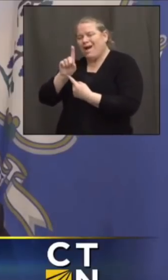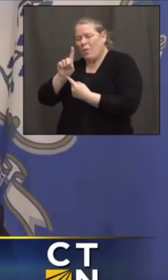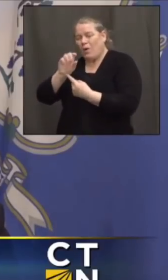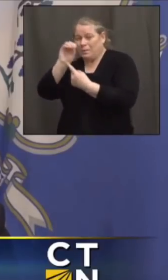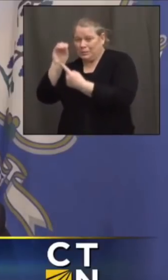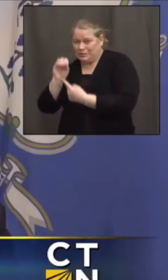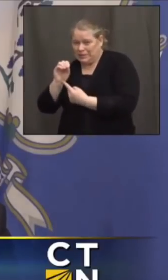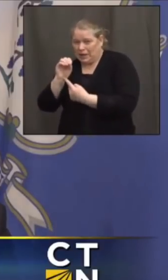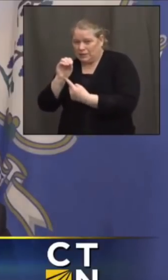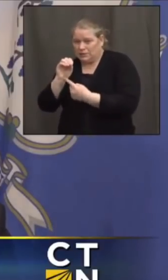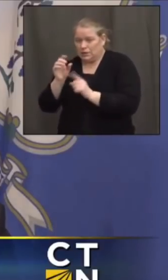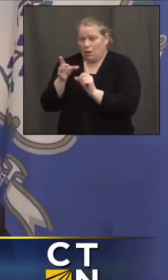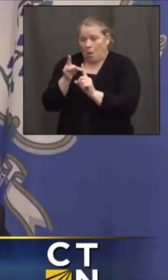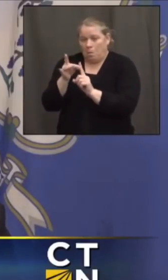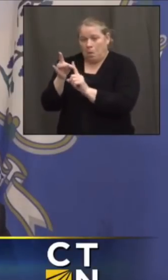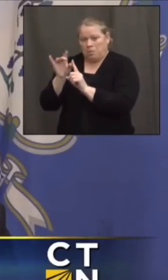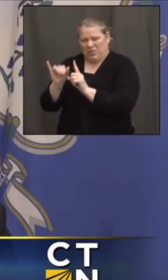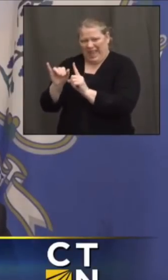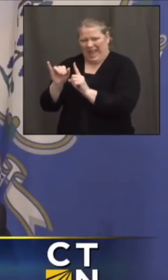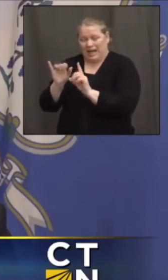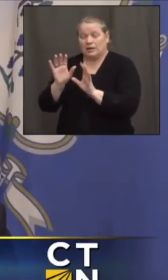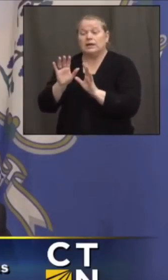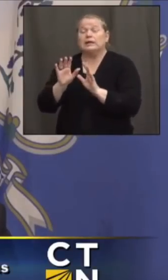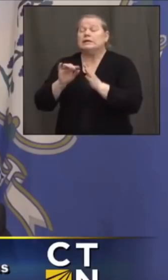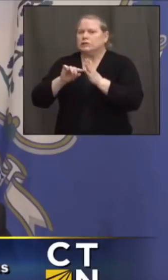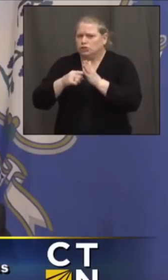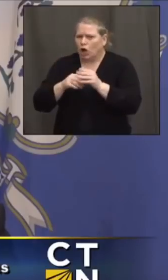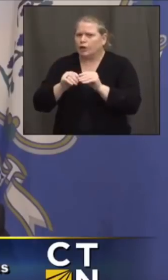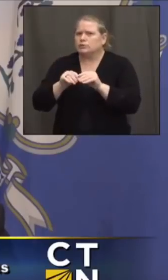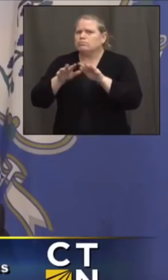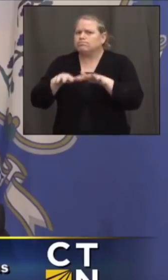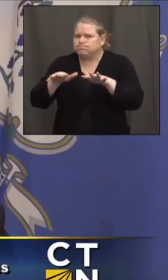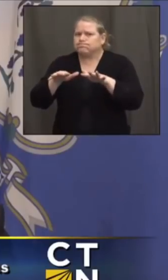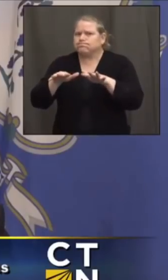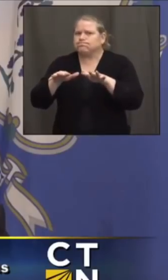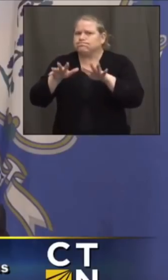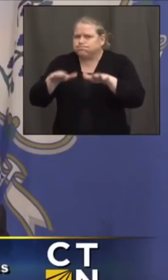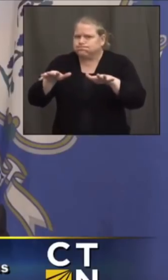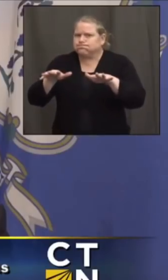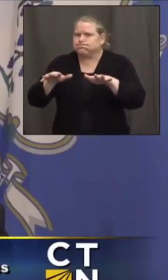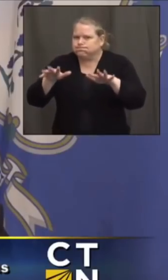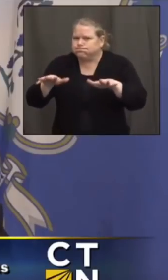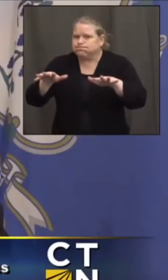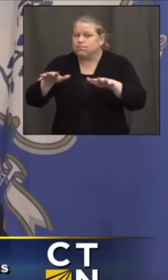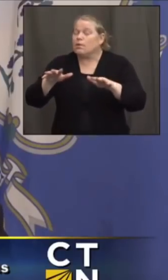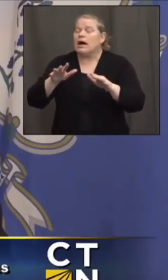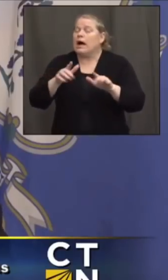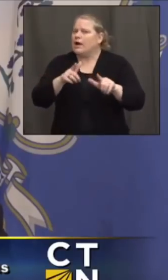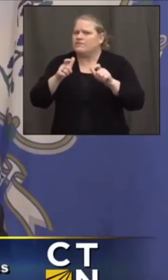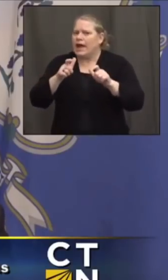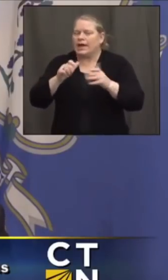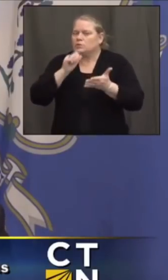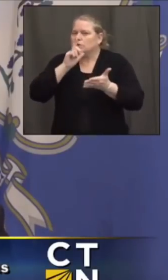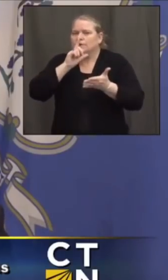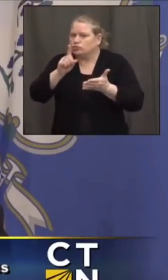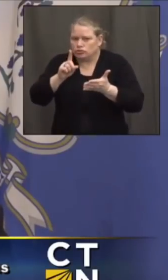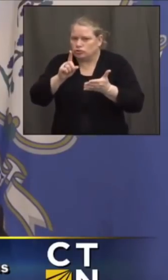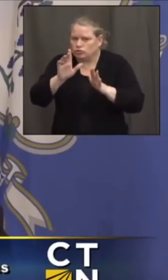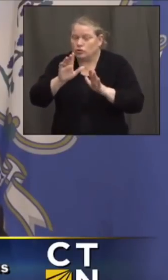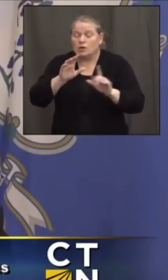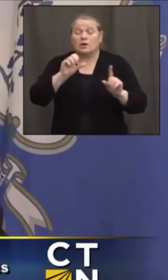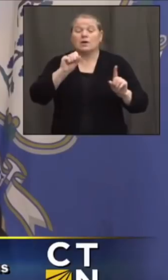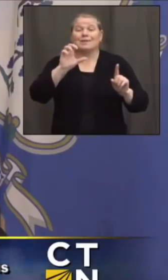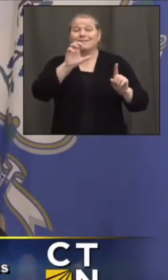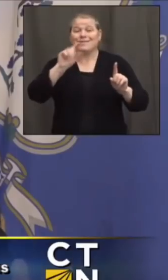infected with there. It's growing. We don't know how fast it's growing. Scott Gottlieb warns me that in some parts of the country, it's not